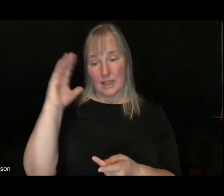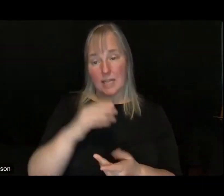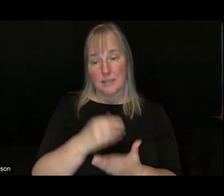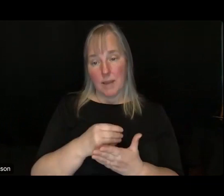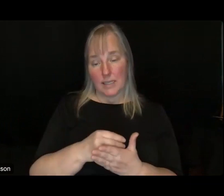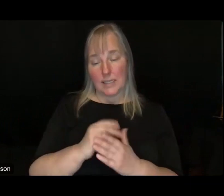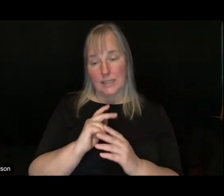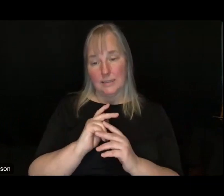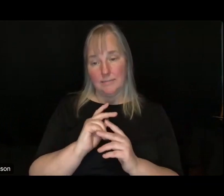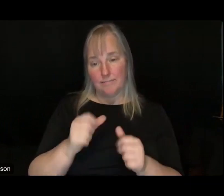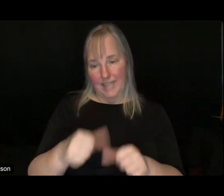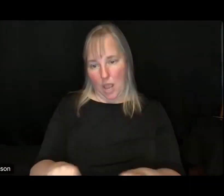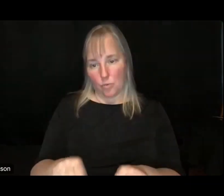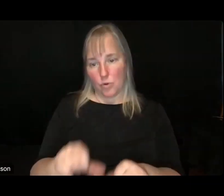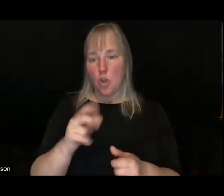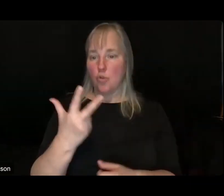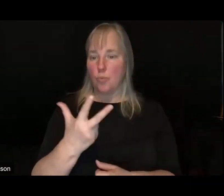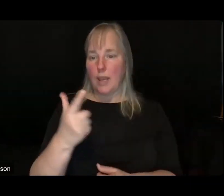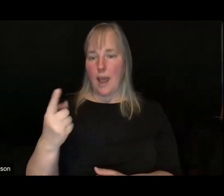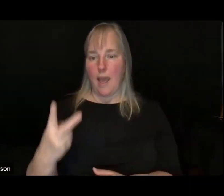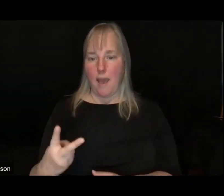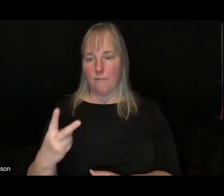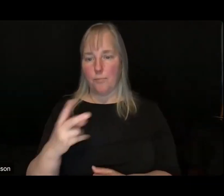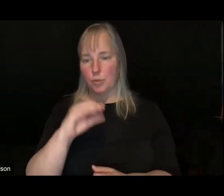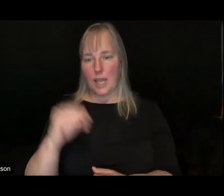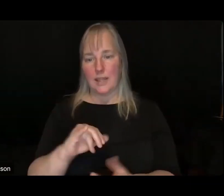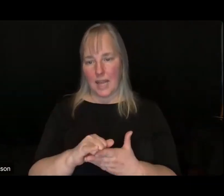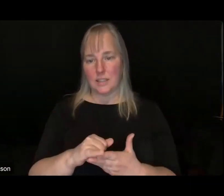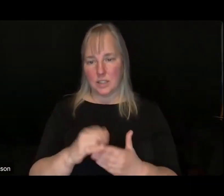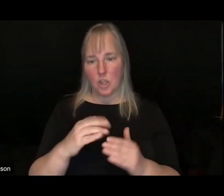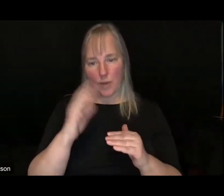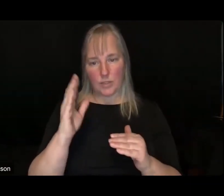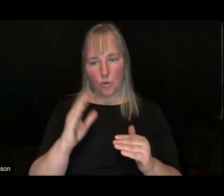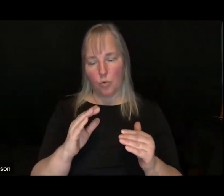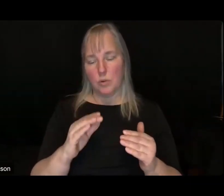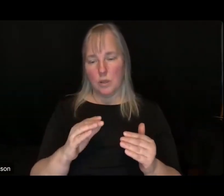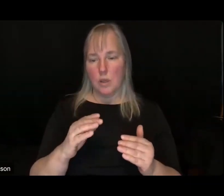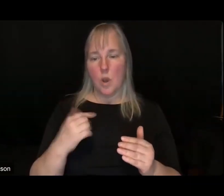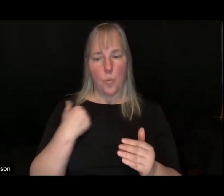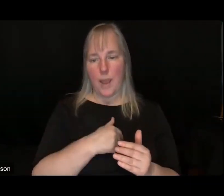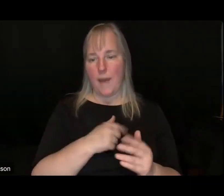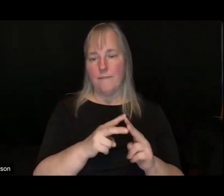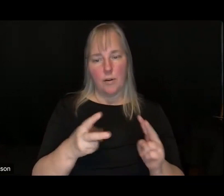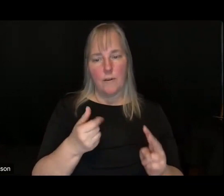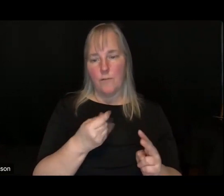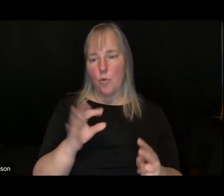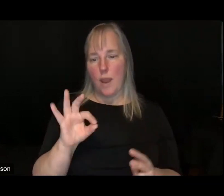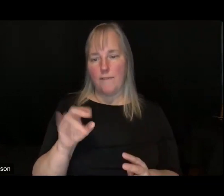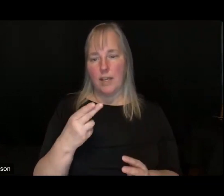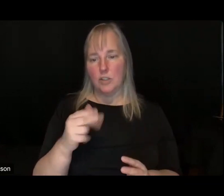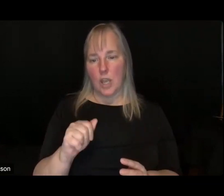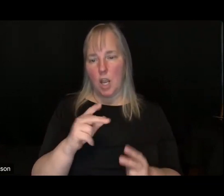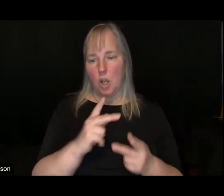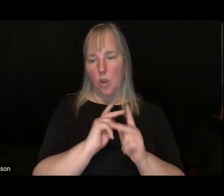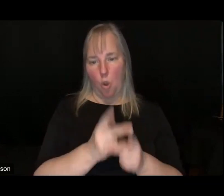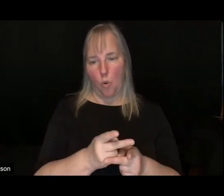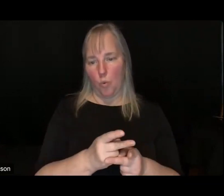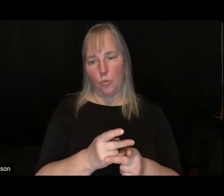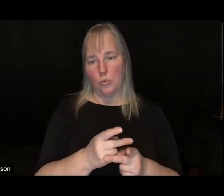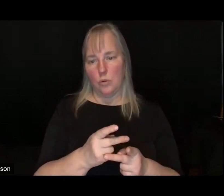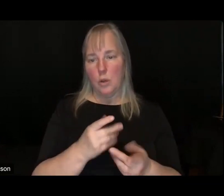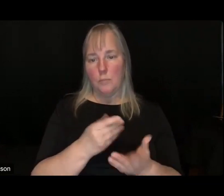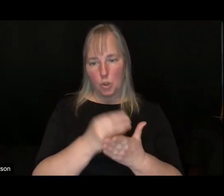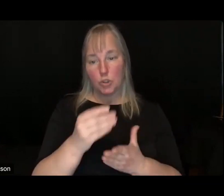that threshold. We had very, very few FHA loans purchases in our county